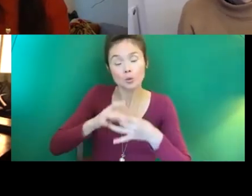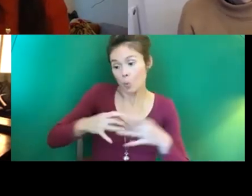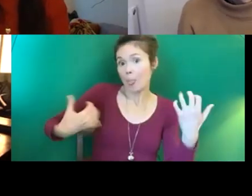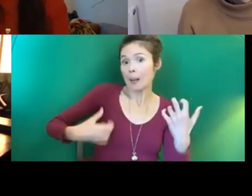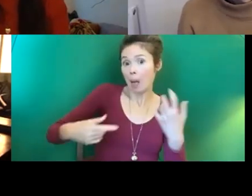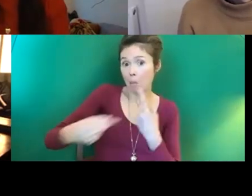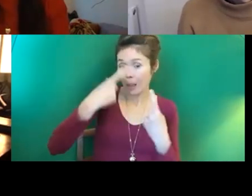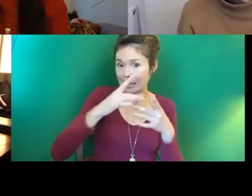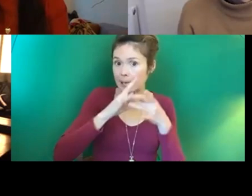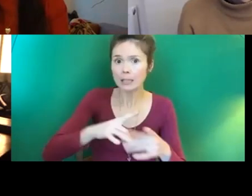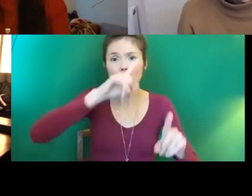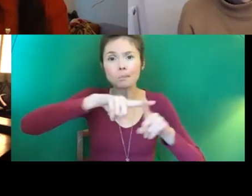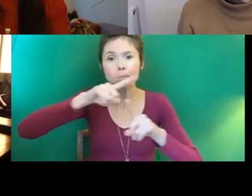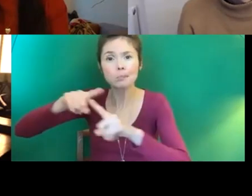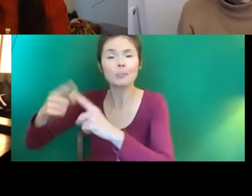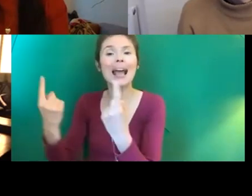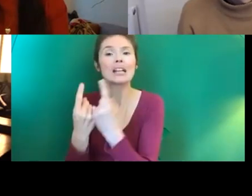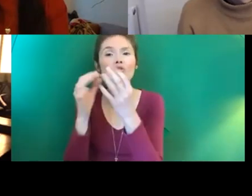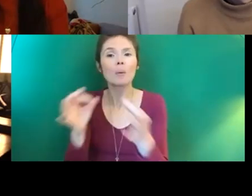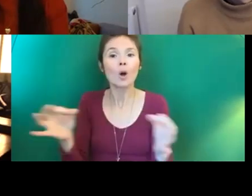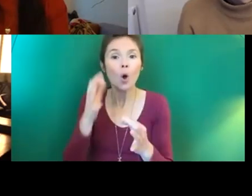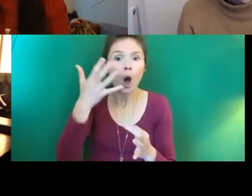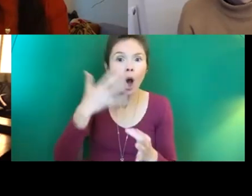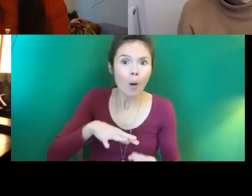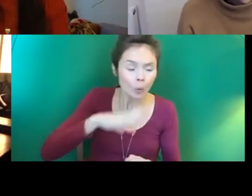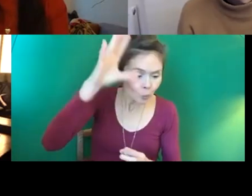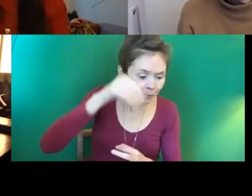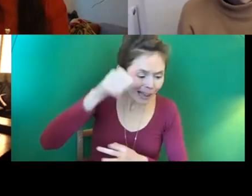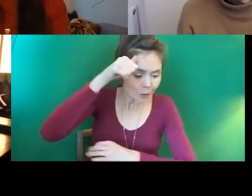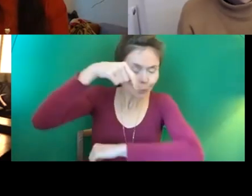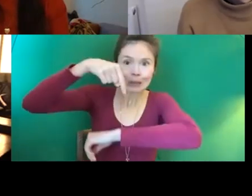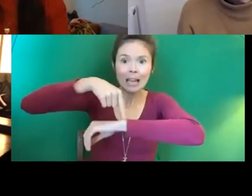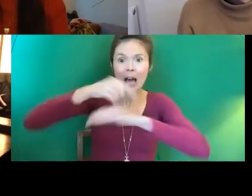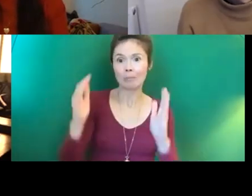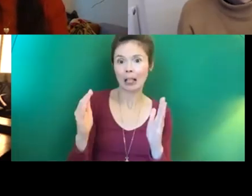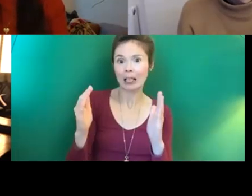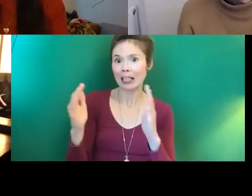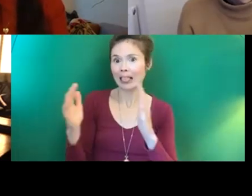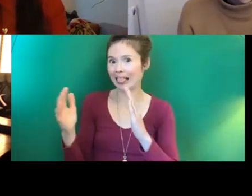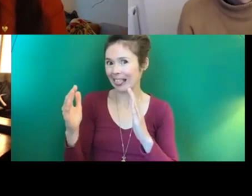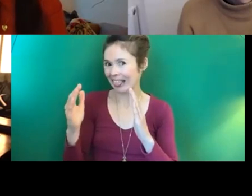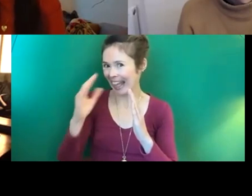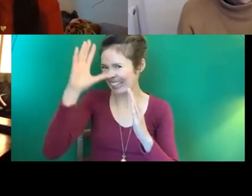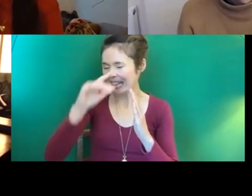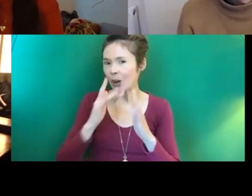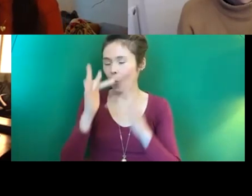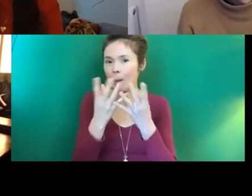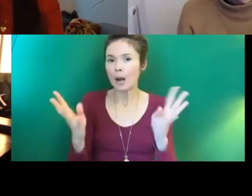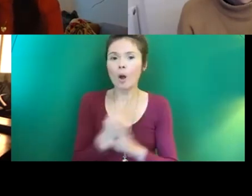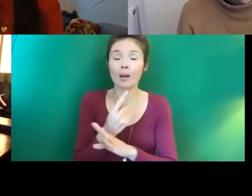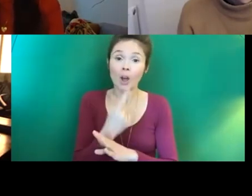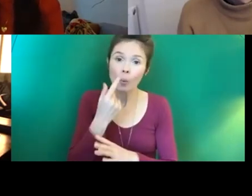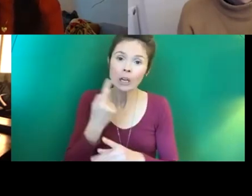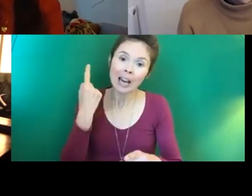instruments. I just wanted to say that I'm really conscious of time, and we said we'd be an hour. We could probably talk all